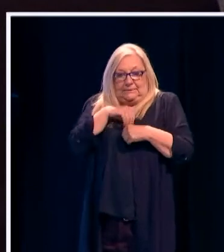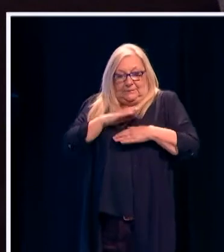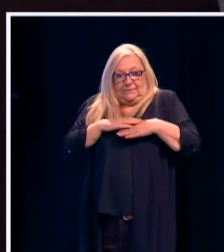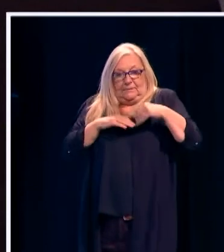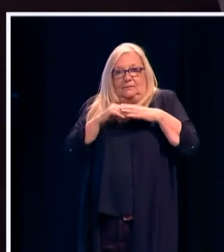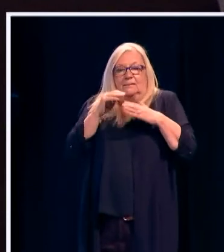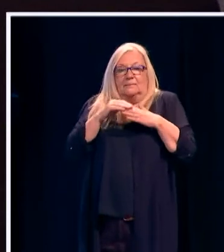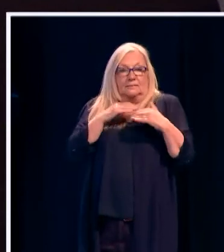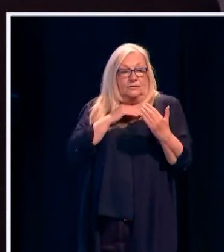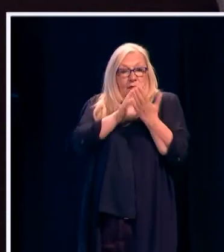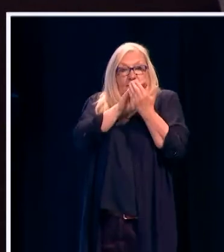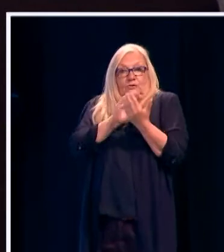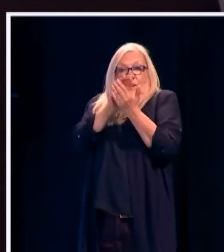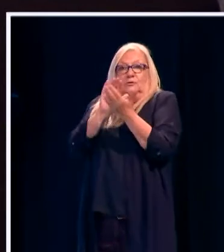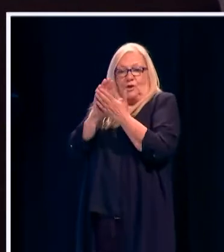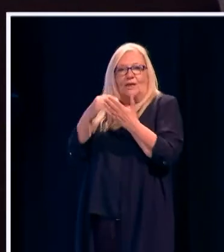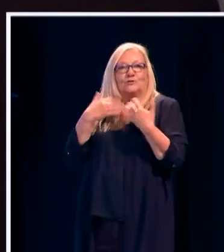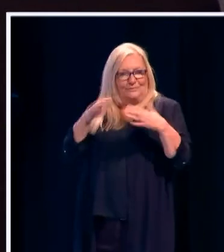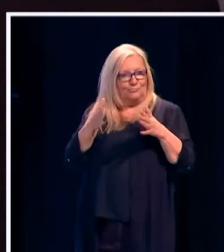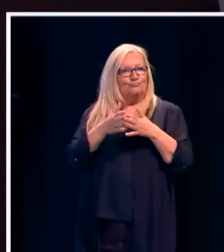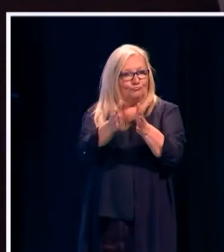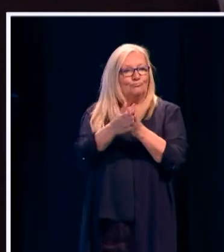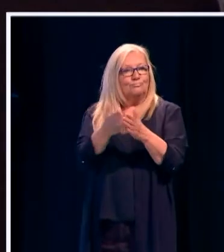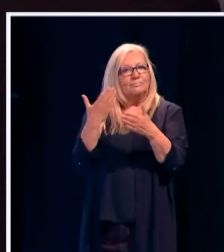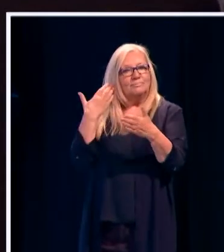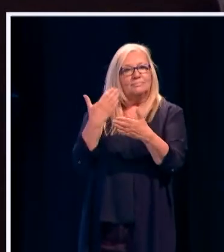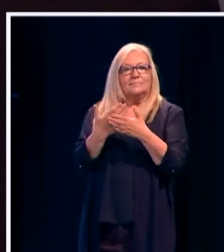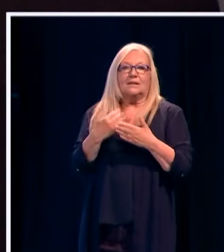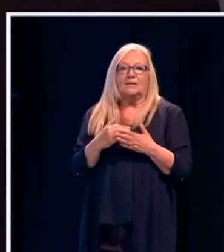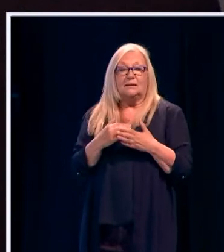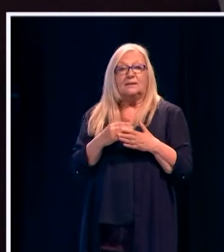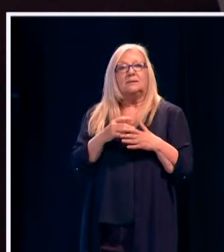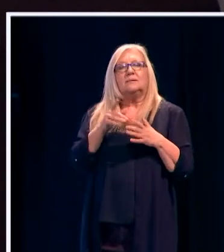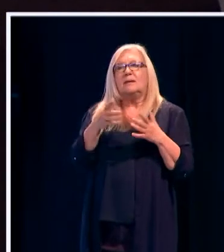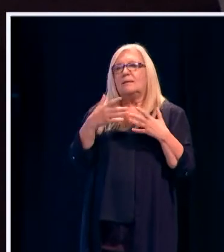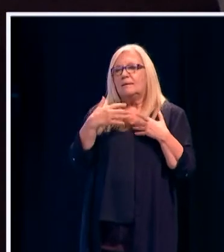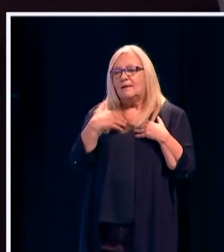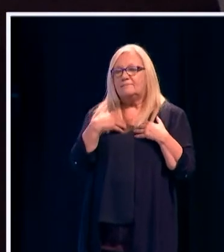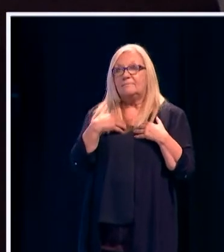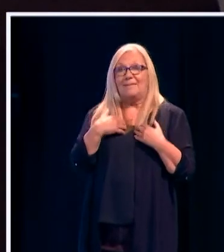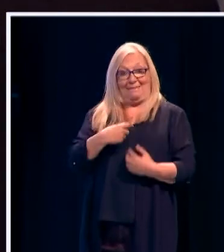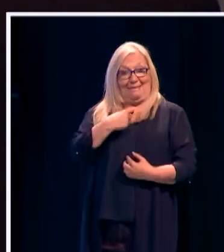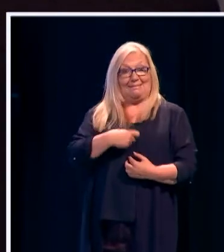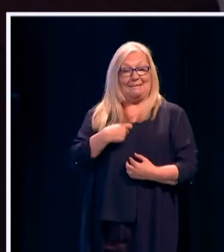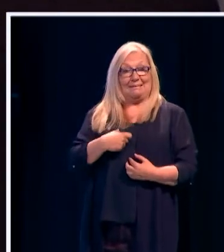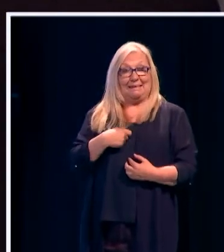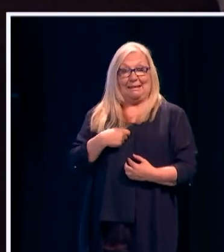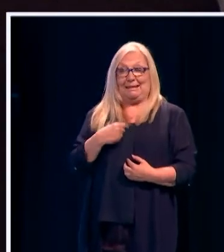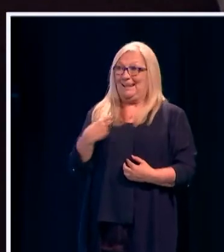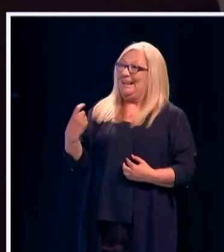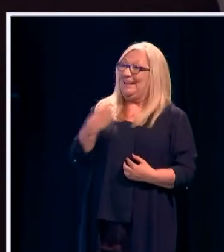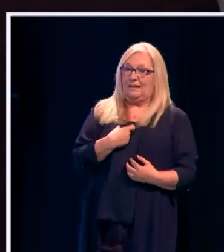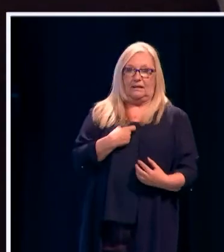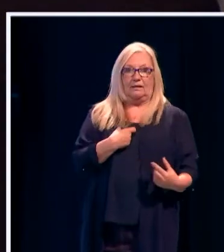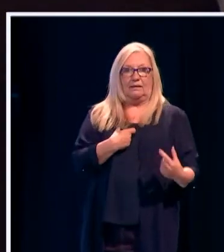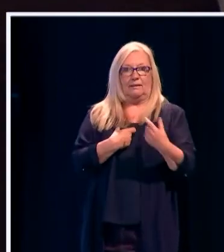my presentations earlier. So when you have many identities at a time, I